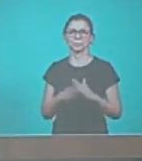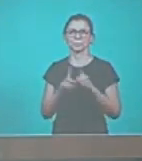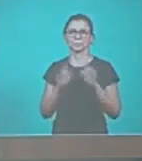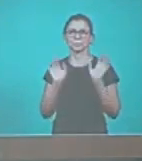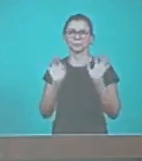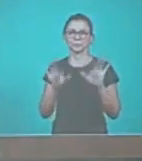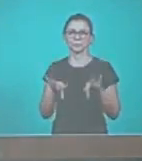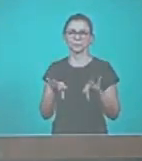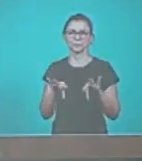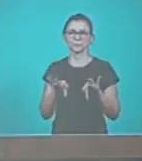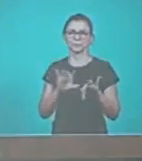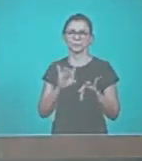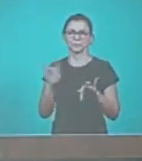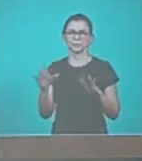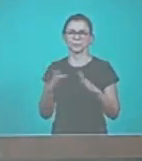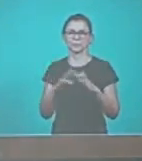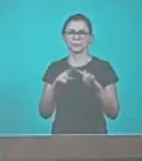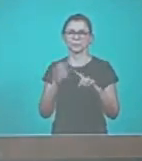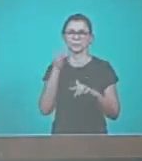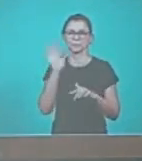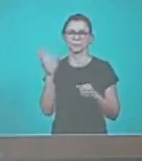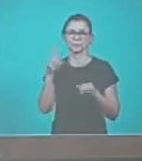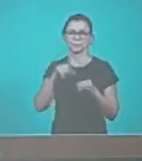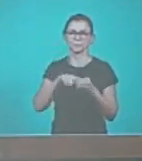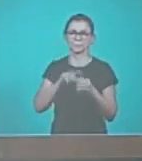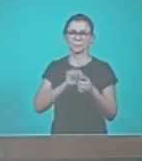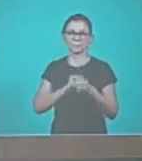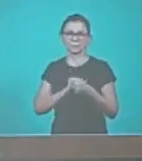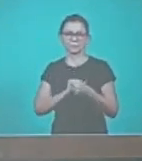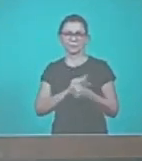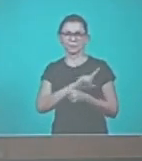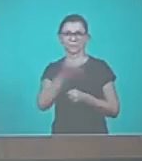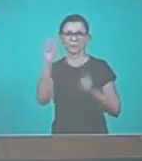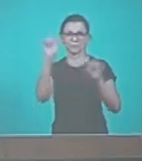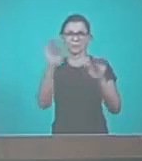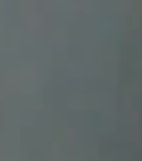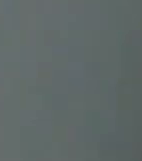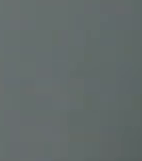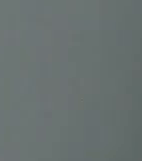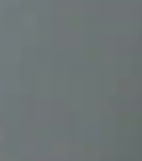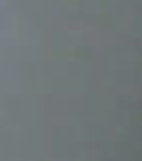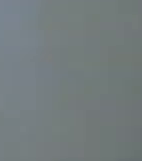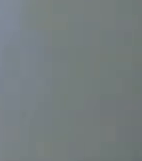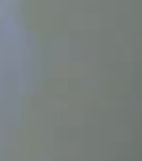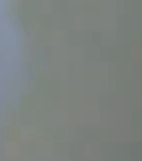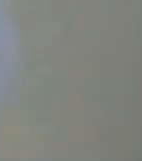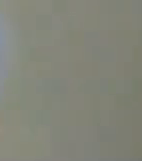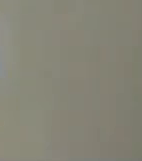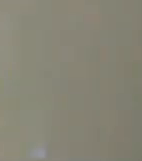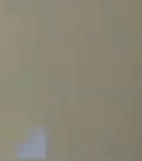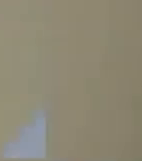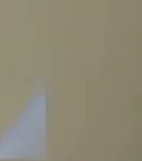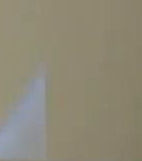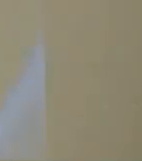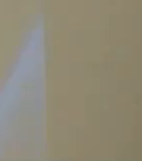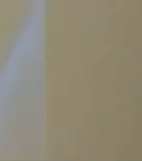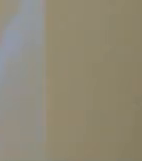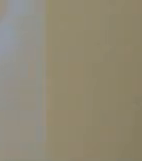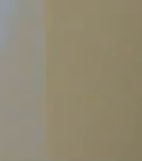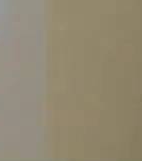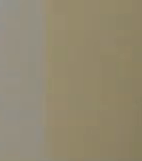schools in every church, and soon we'll be together with the brethren. May God bless everyone. The peace of the Lord.